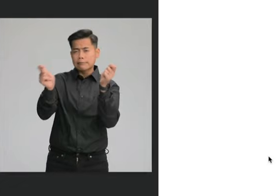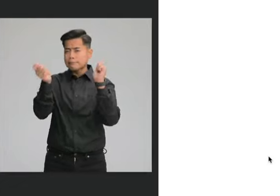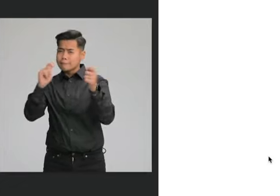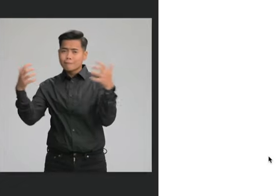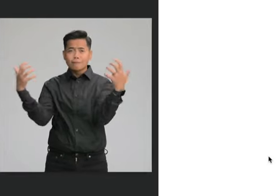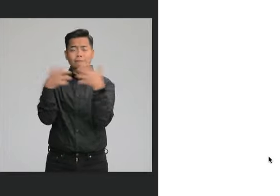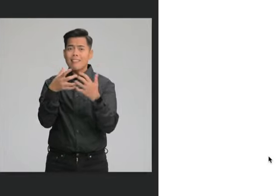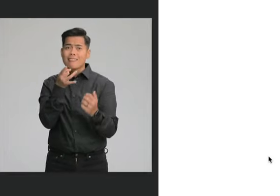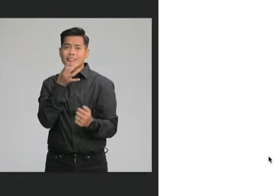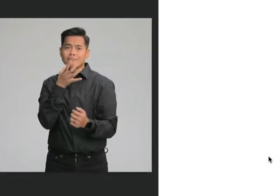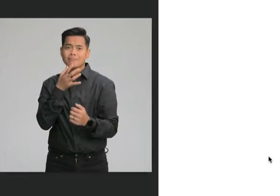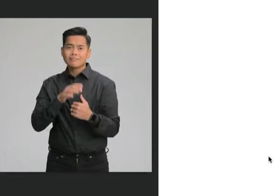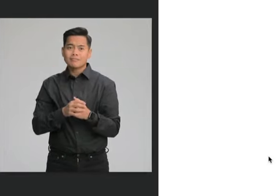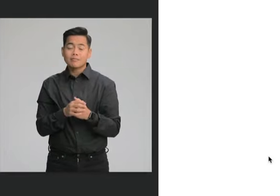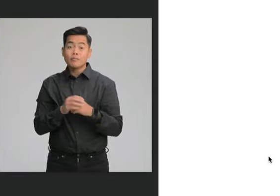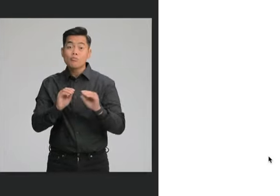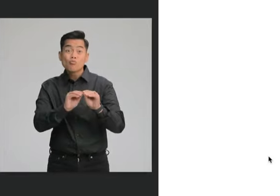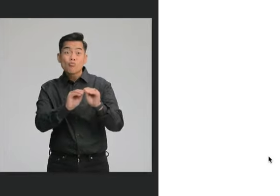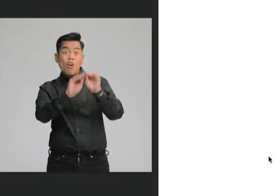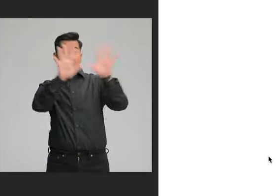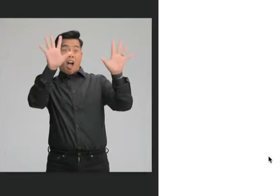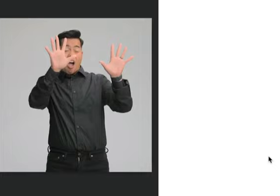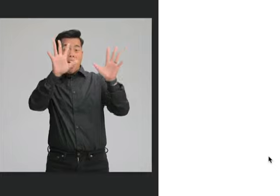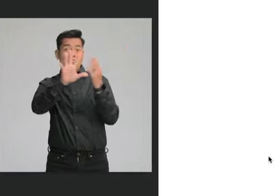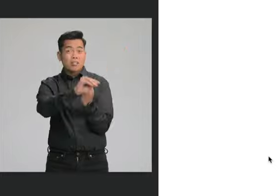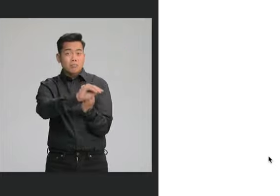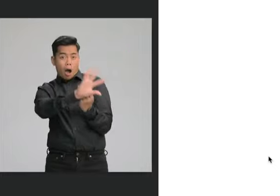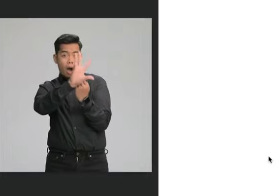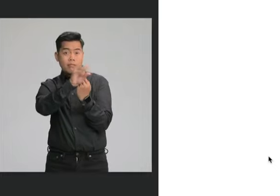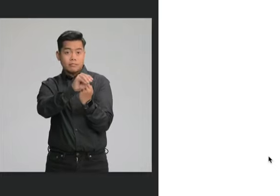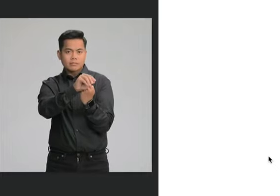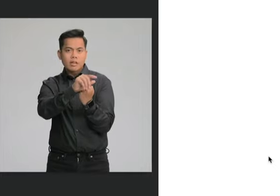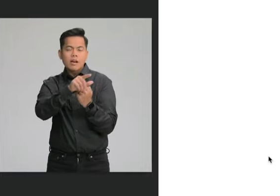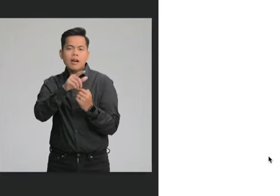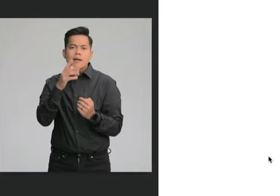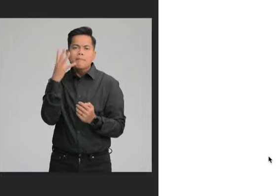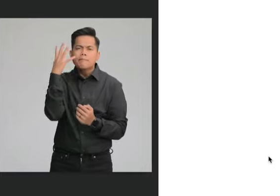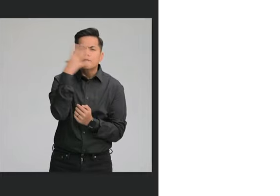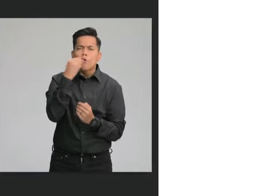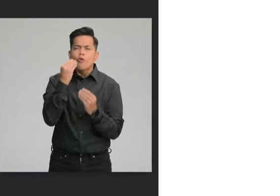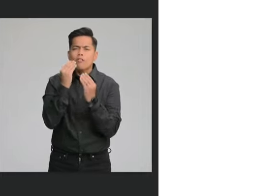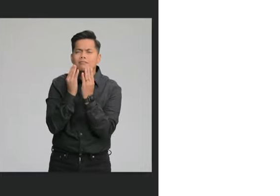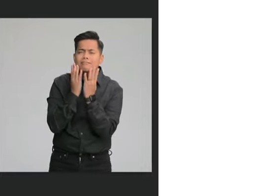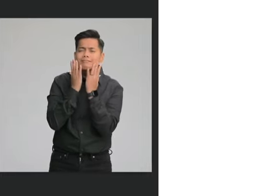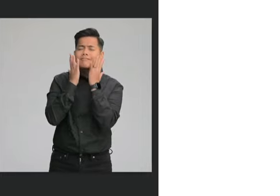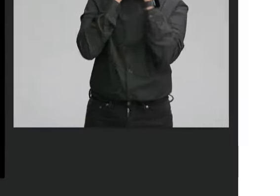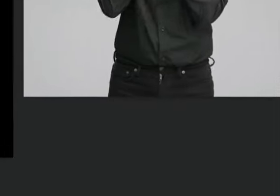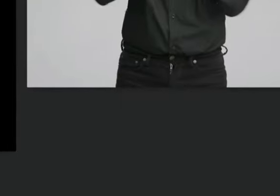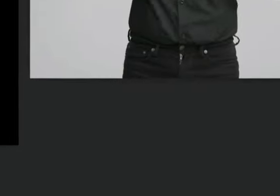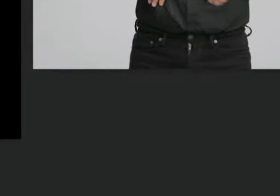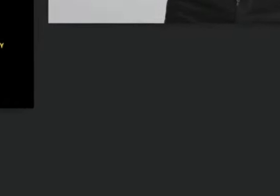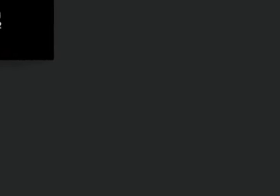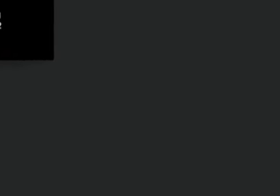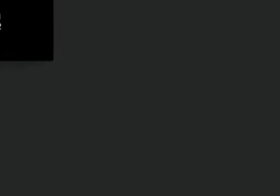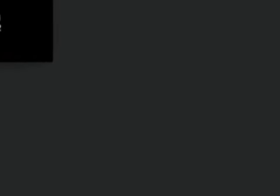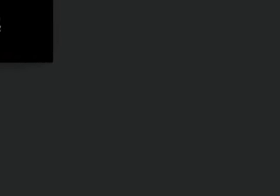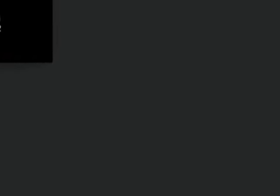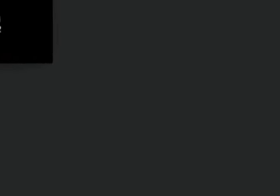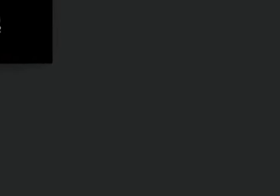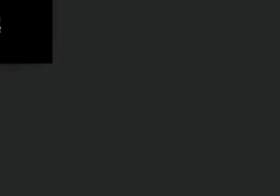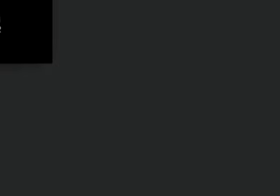all lighting conditions. Mm-hmm. In this brighter shot, the main camera captured the beautiful, rich color of her skin, whoop.